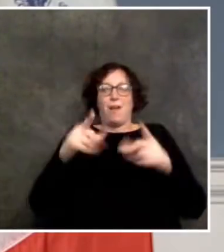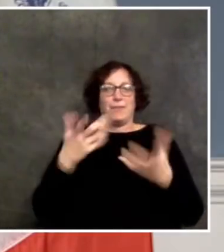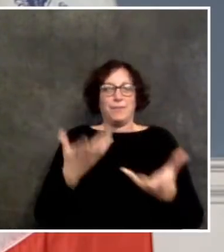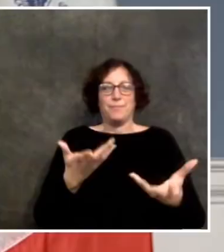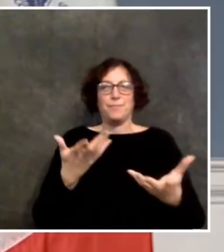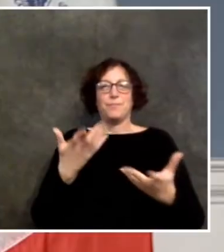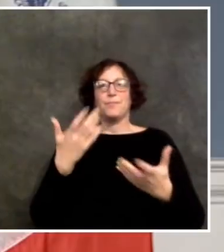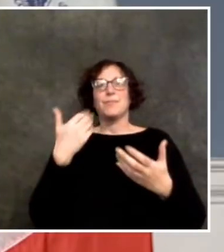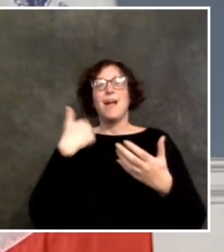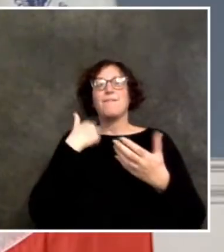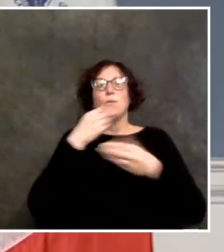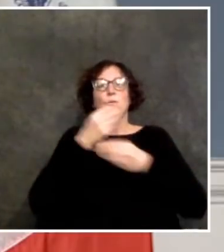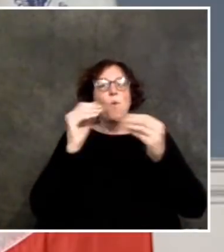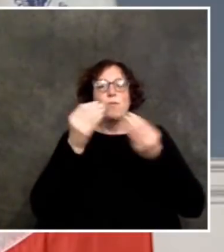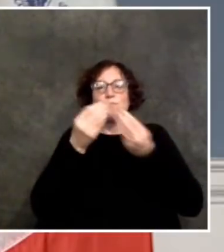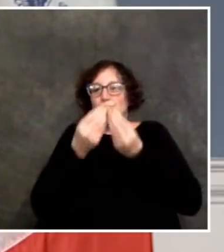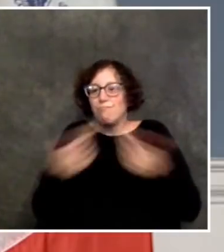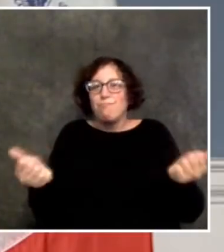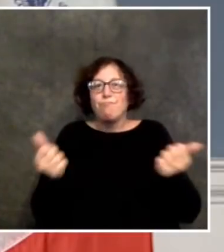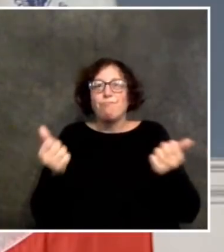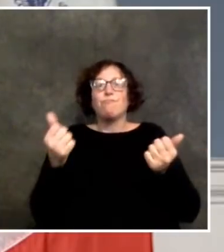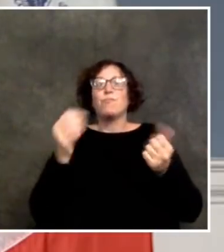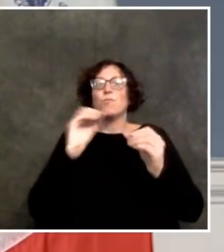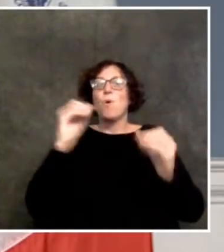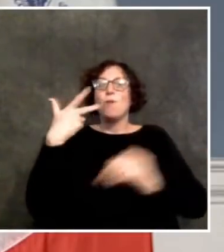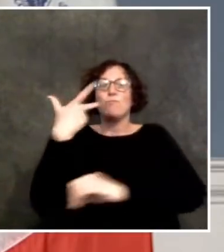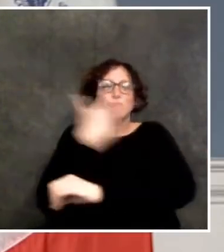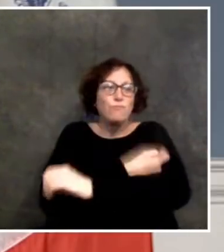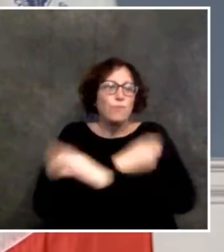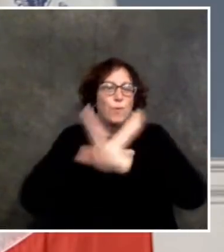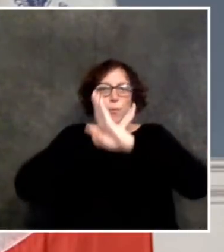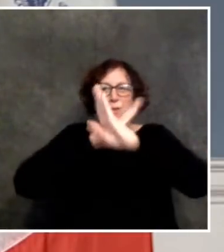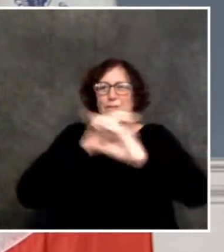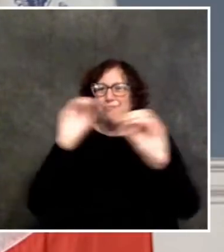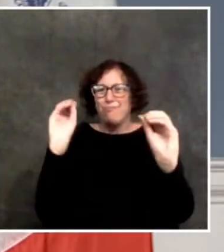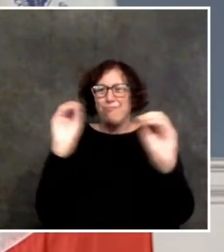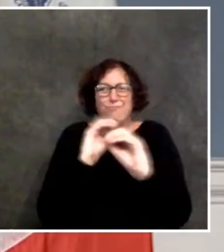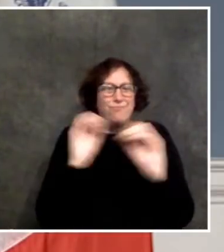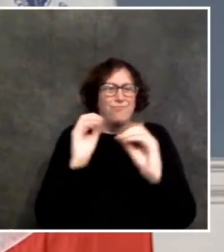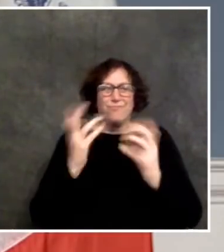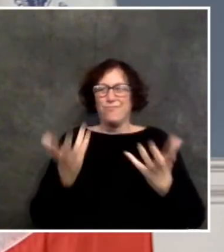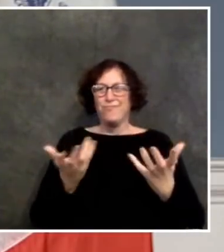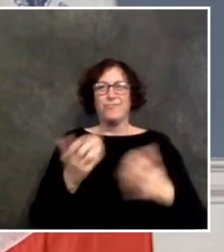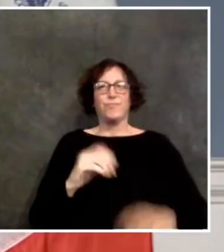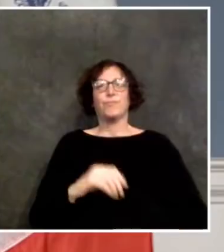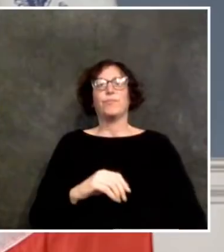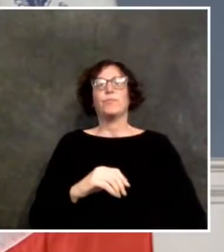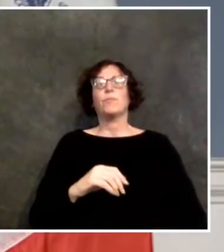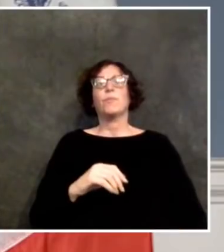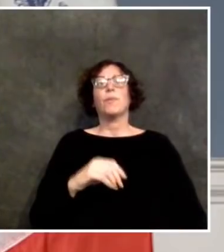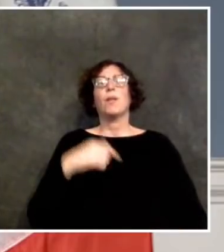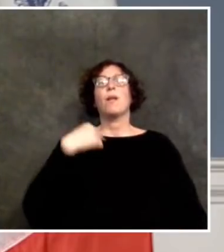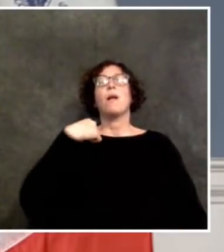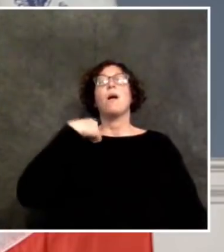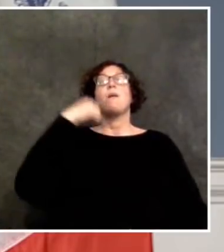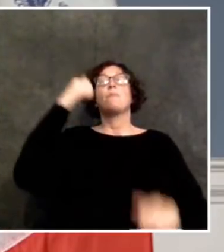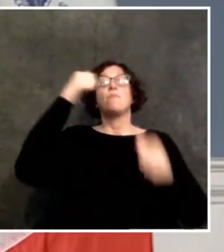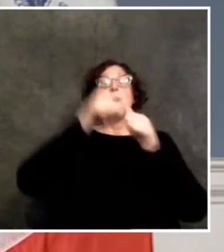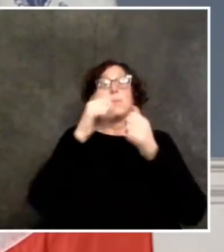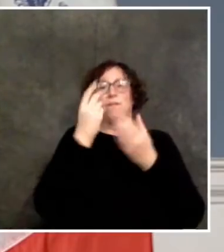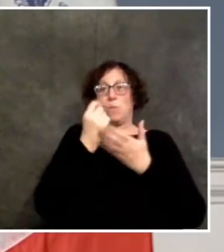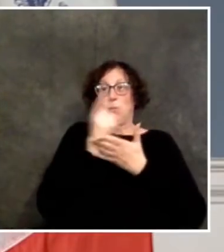weeks ago when we talked about the study from China that was the most definitive study to date, saying it was not airborne, it